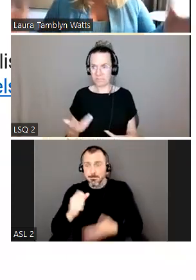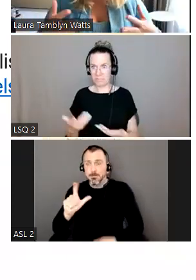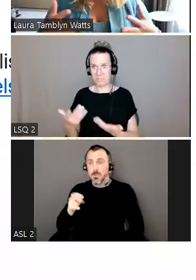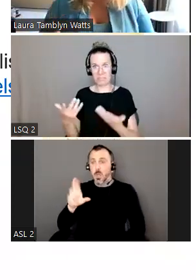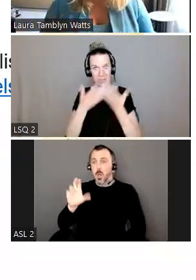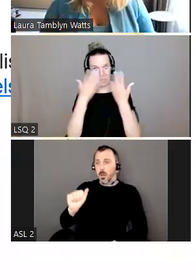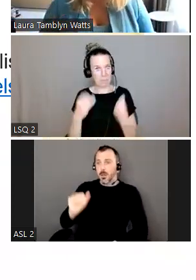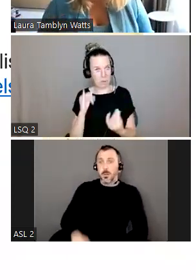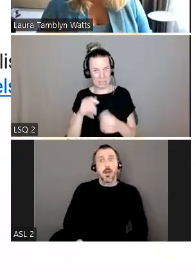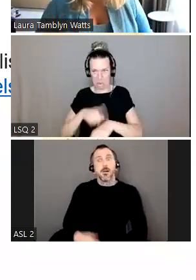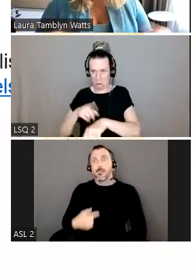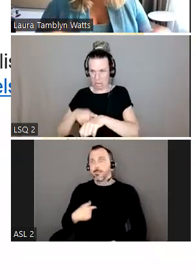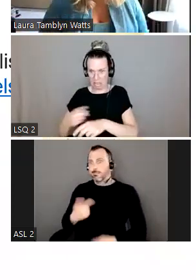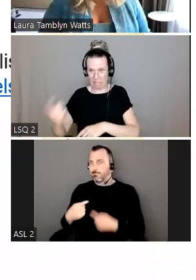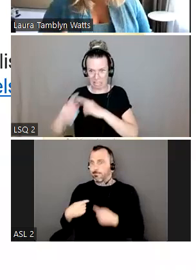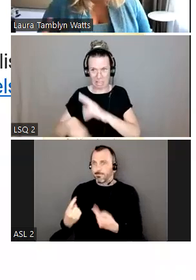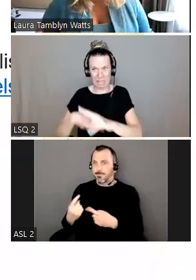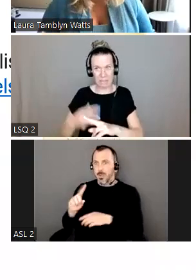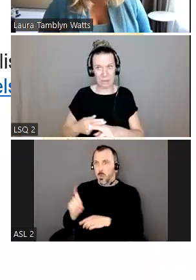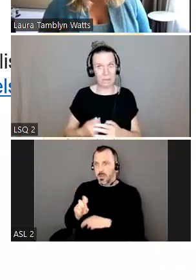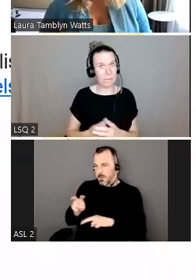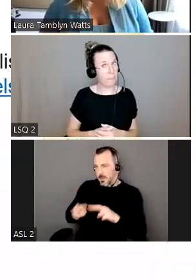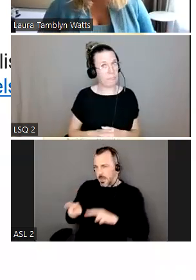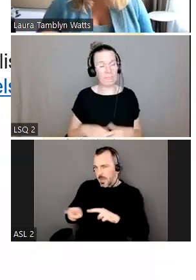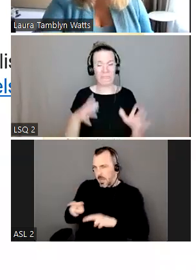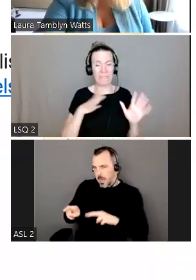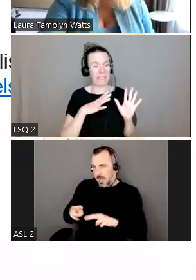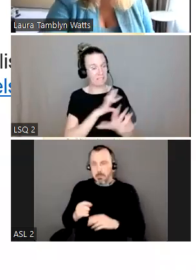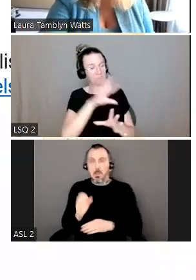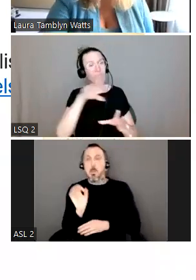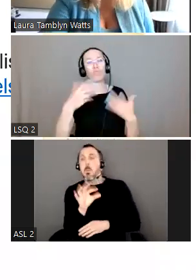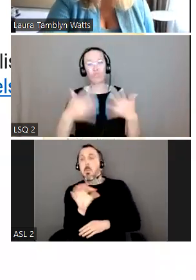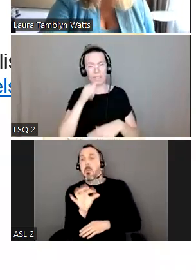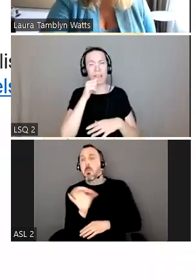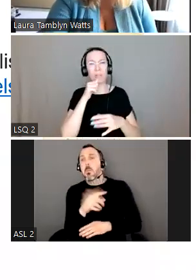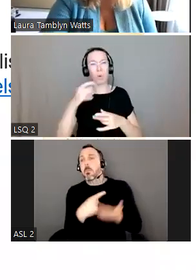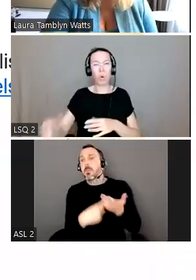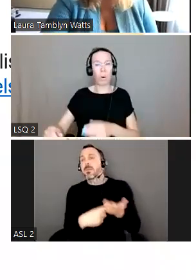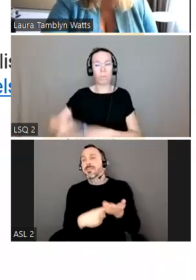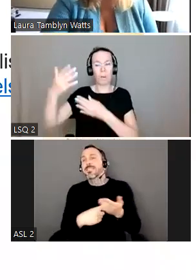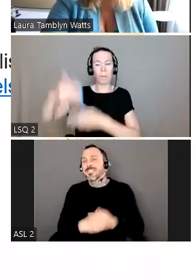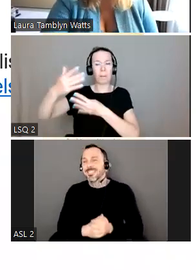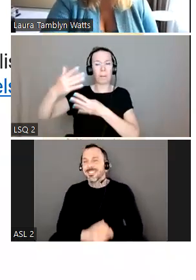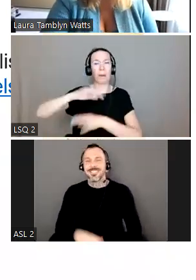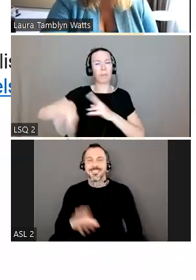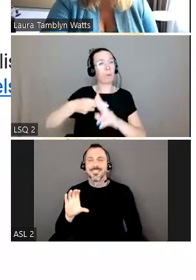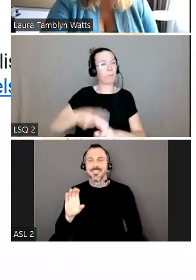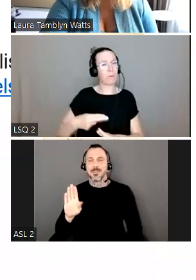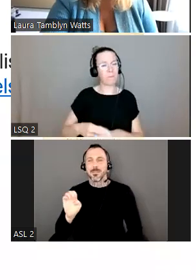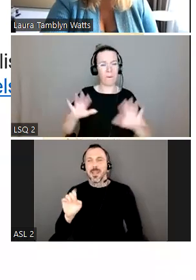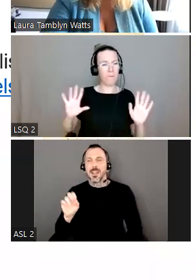been incorporating the questions as they come. So that Good. was part of the discussion. Yeah, I am able glad. to Thank incorporate you. them. So in that